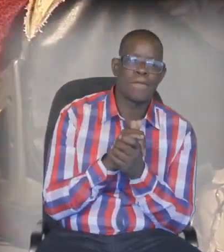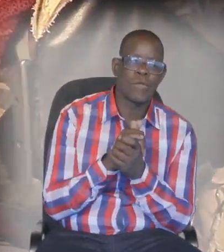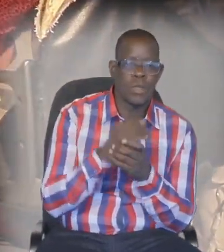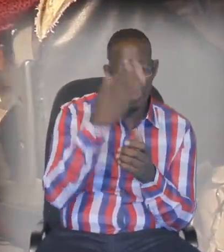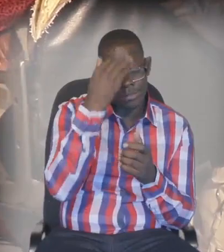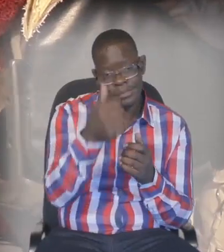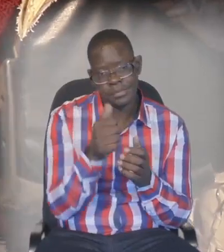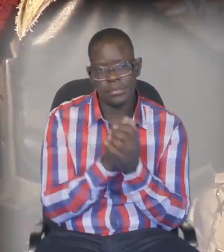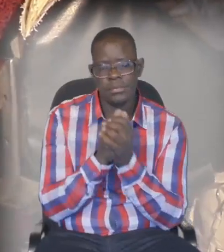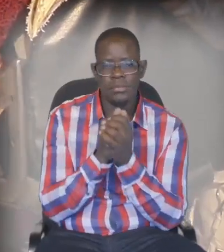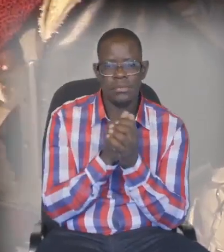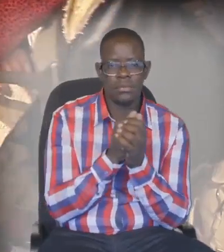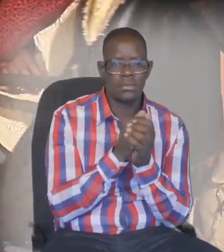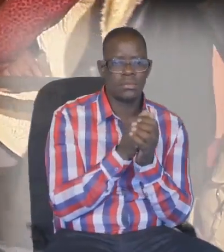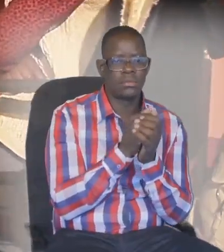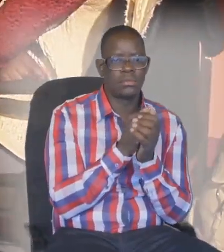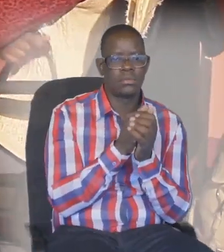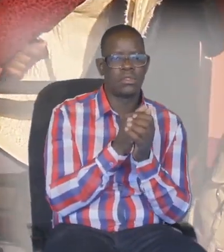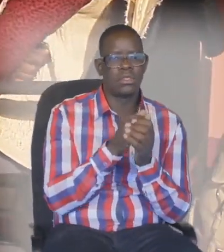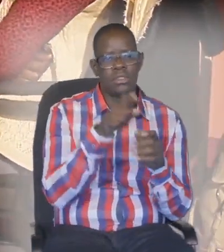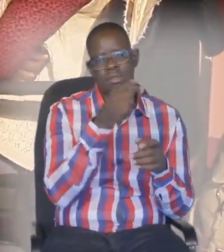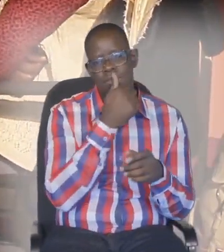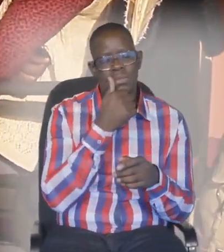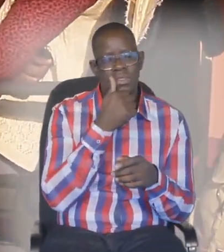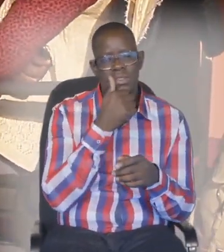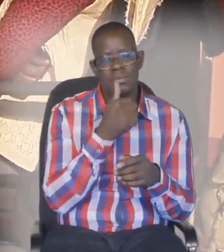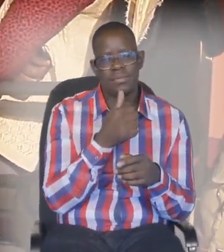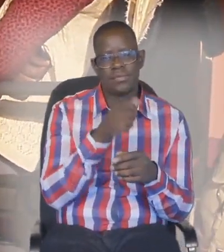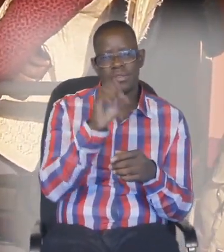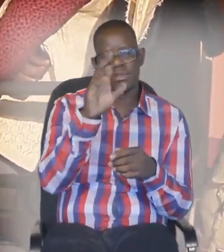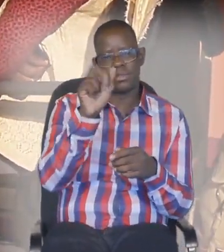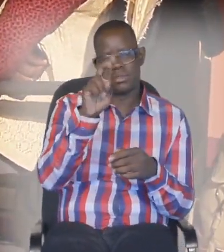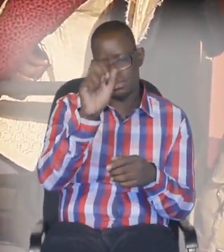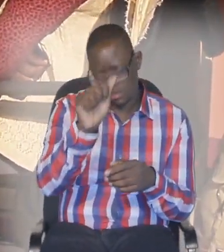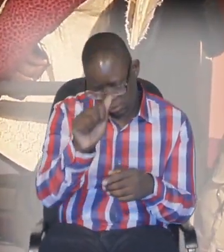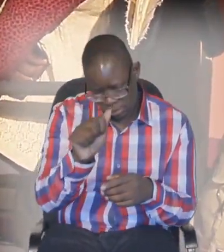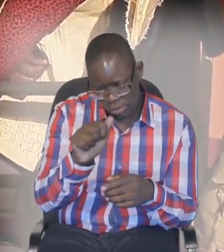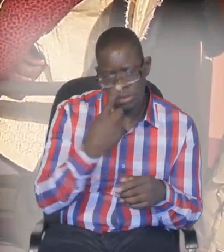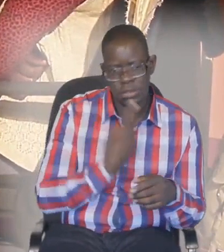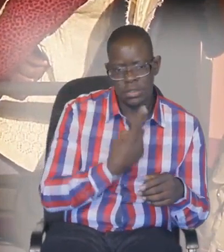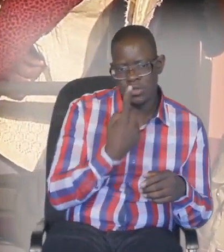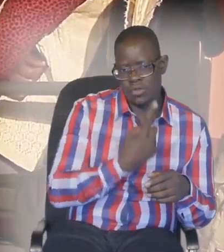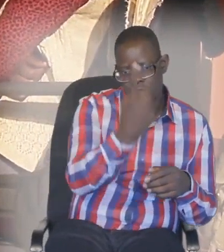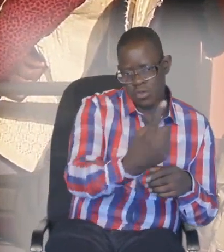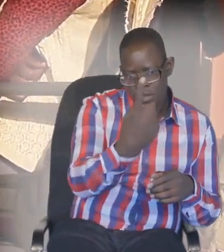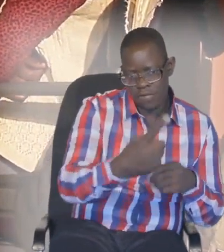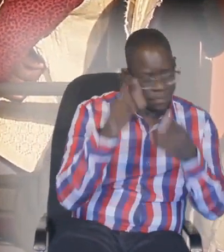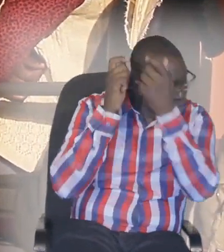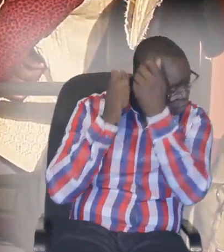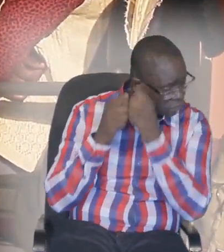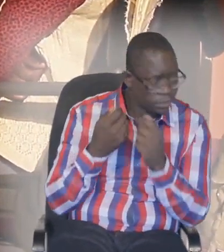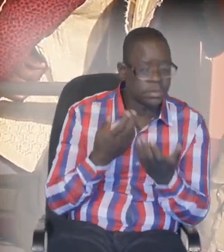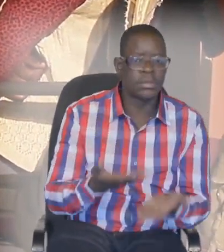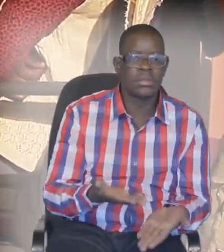Hi. Hey, guys, this is my auntie, Sarah. She's the owner of the salon, and she's the one that called us to come assist